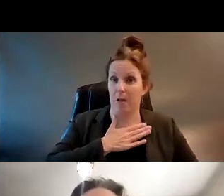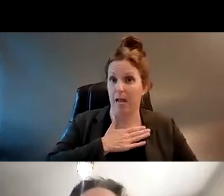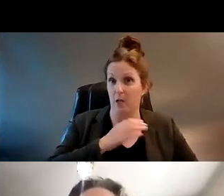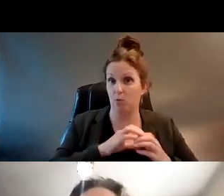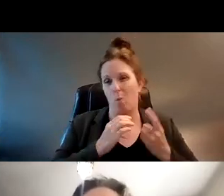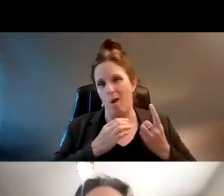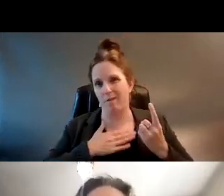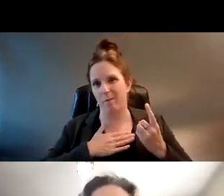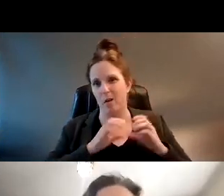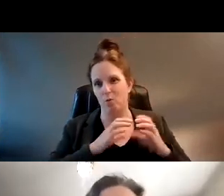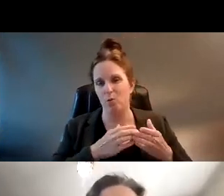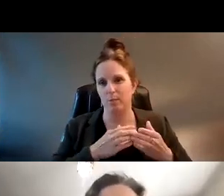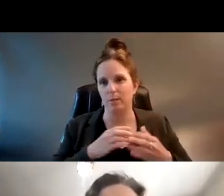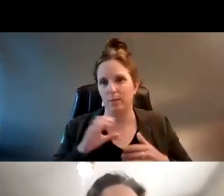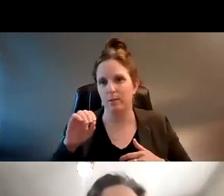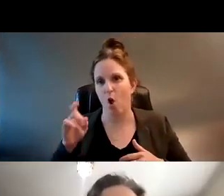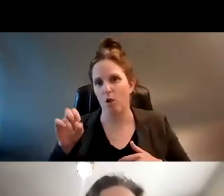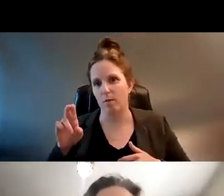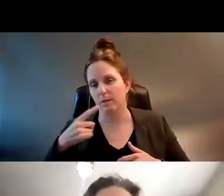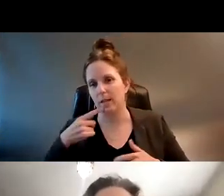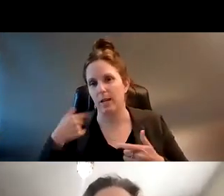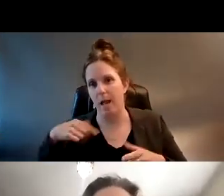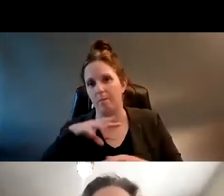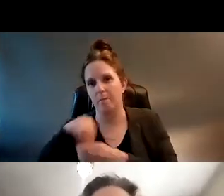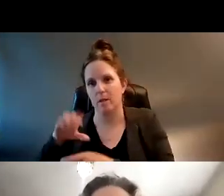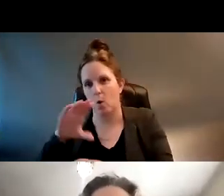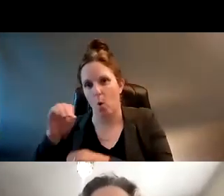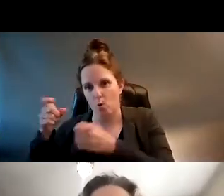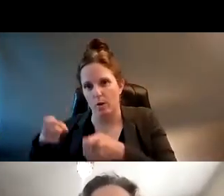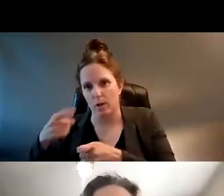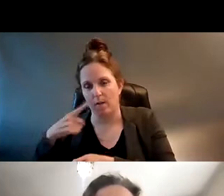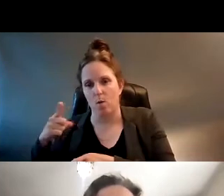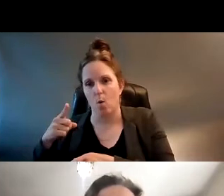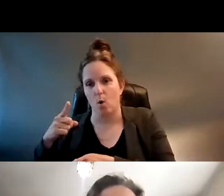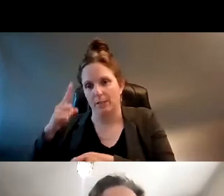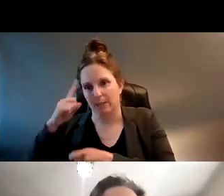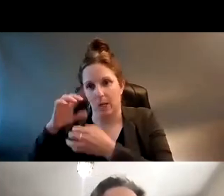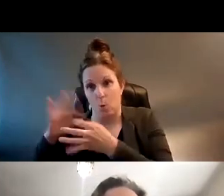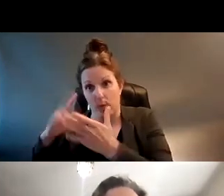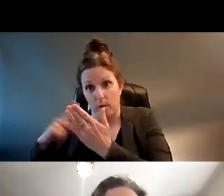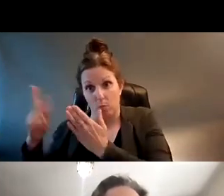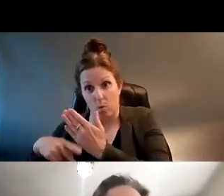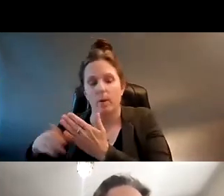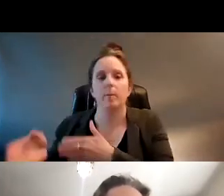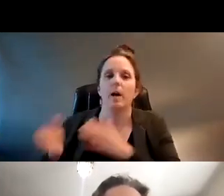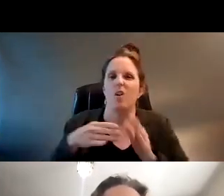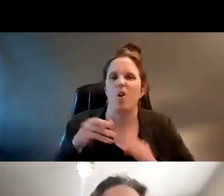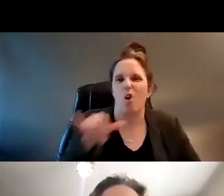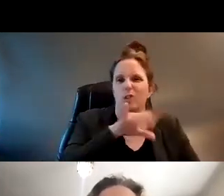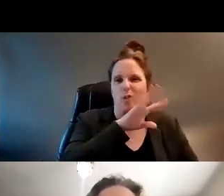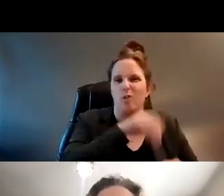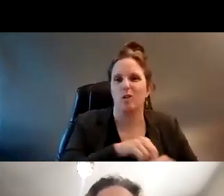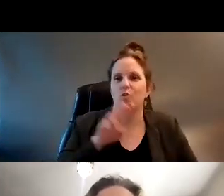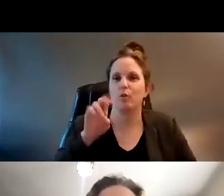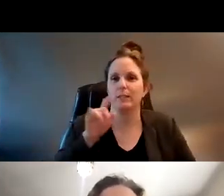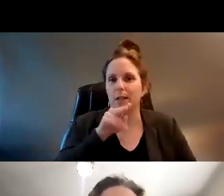groups, as Oliver said, I'm a co-director with him for the psychosis program, but I also direct this program called the Resilience and